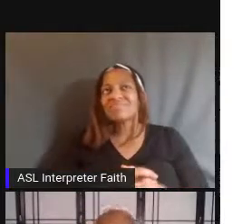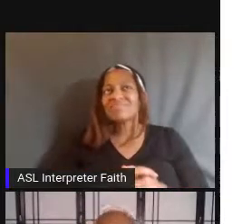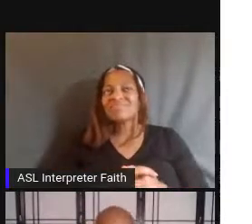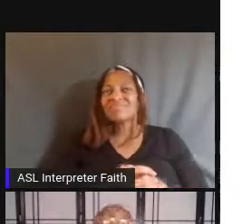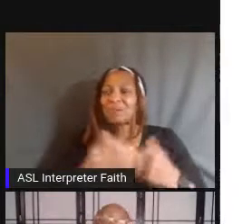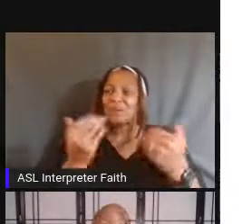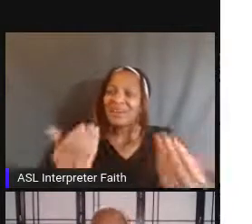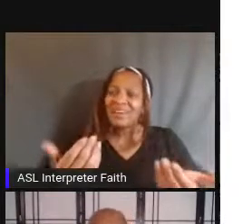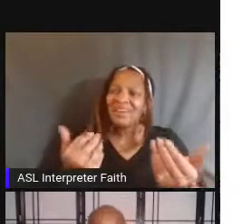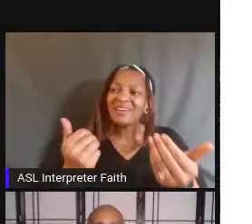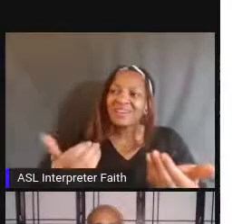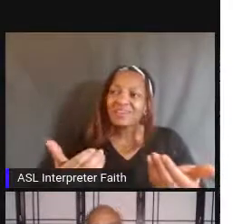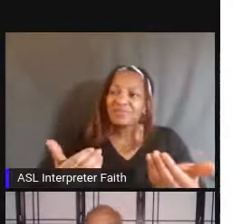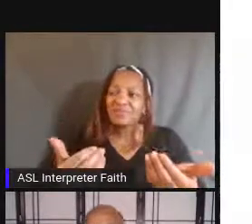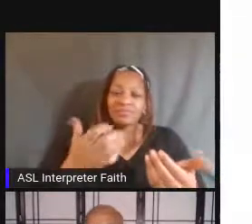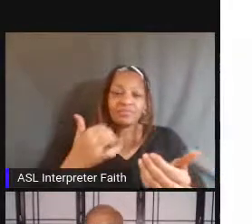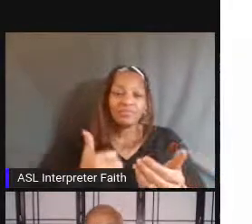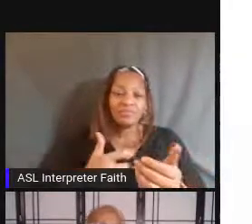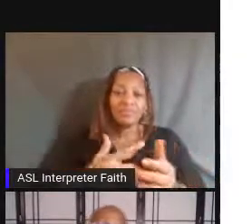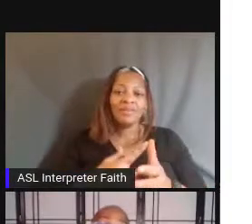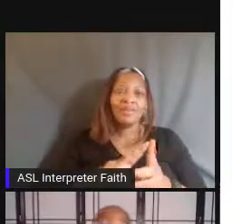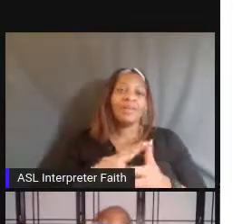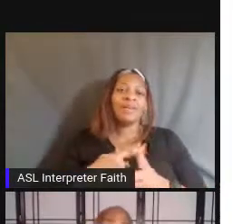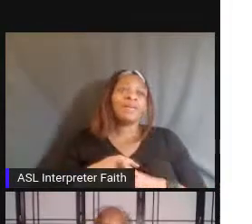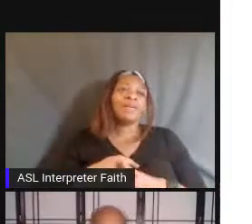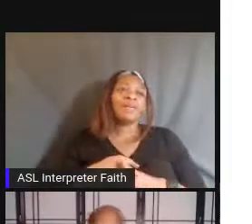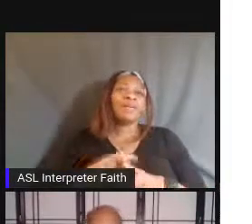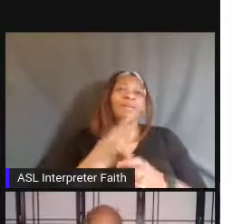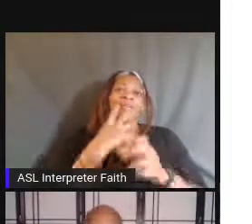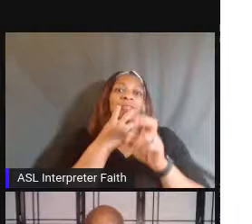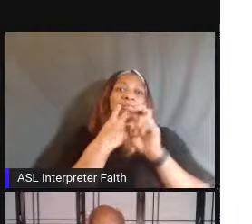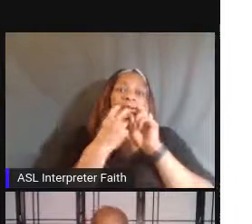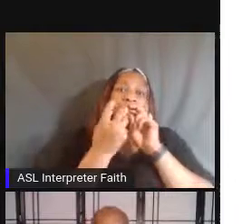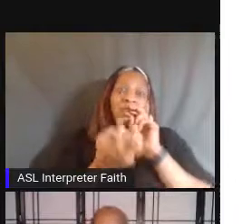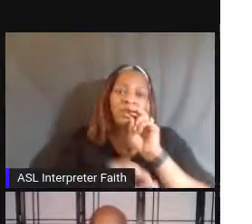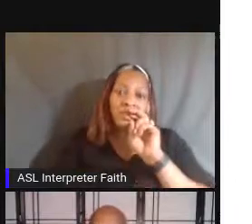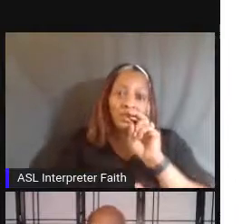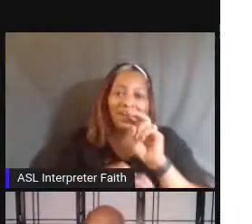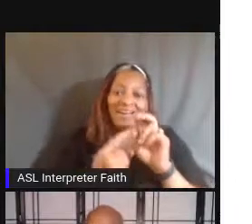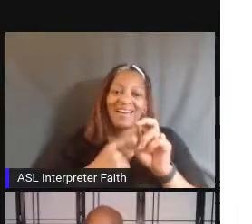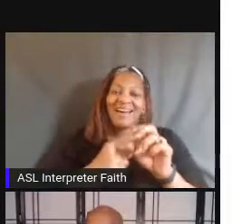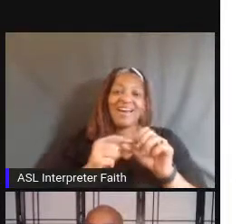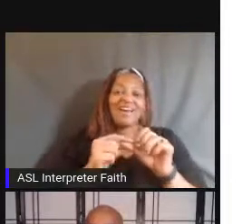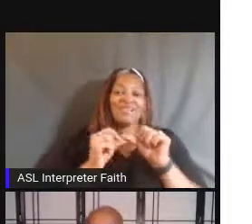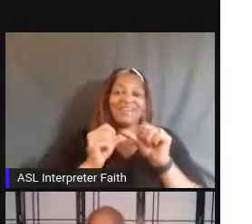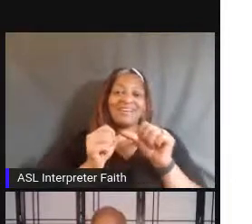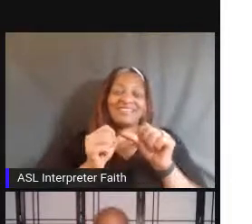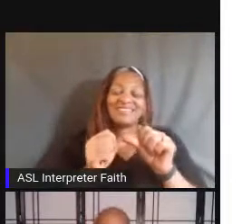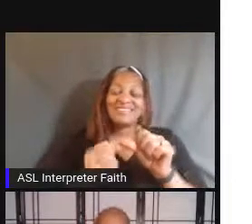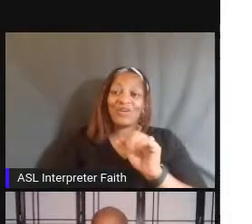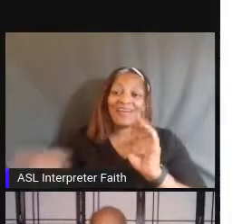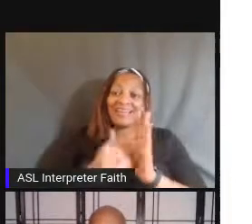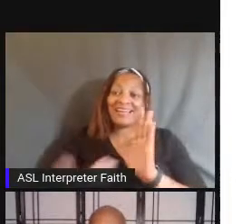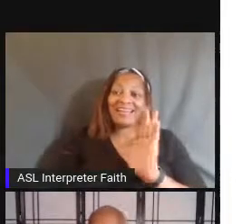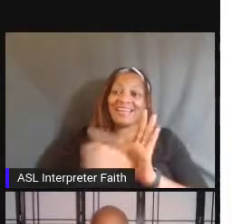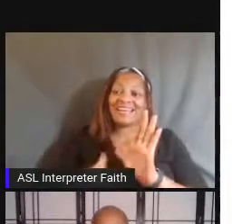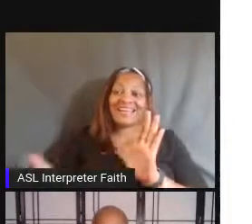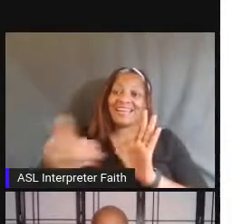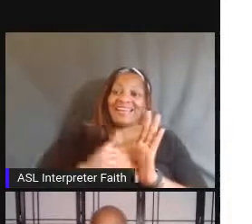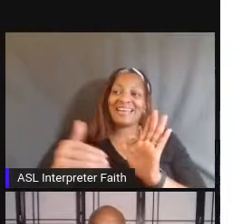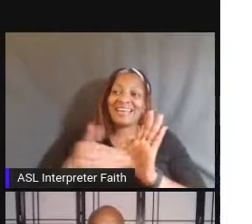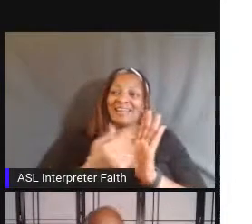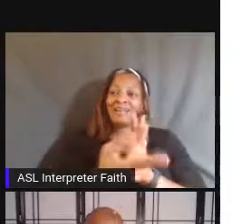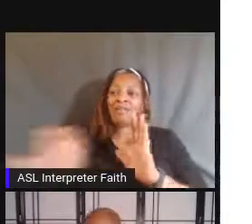became a roller coaster fanatic. I loved them. I would get on one and ride it and get on it right again, get back in line again and again and